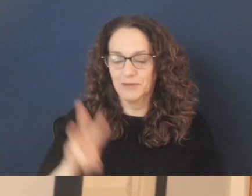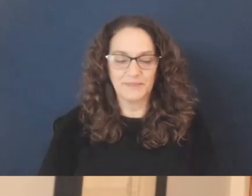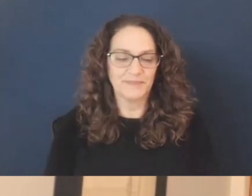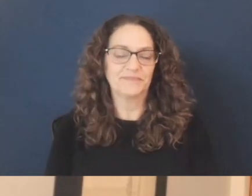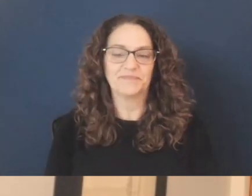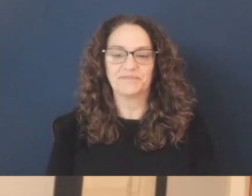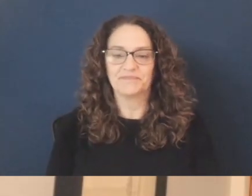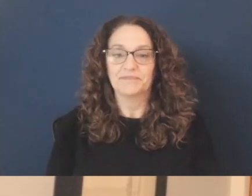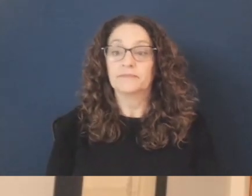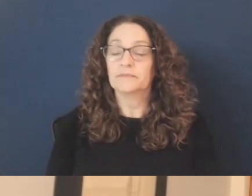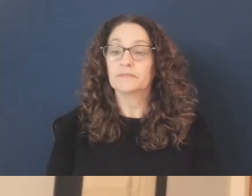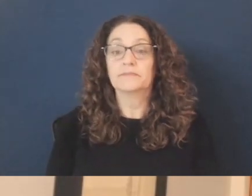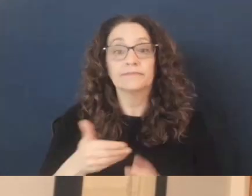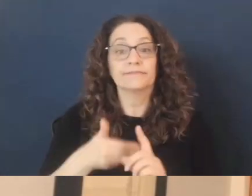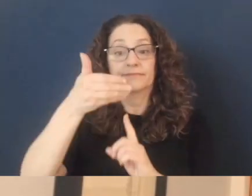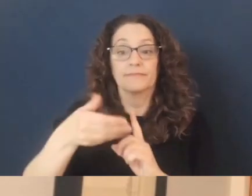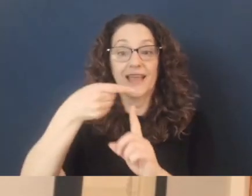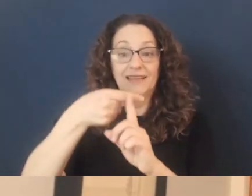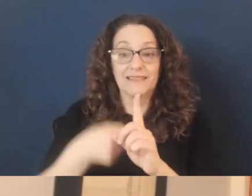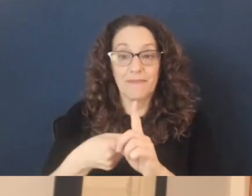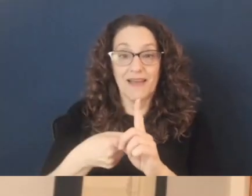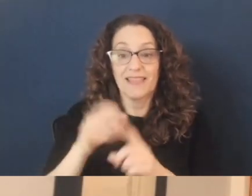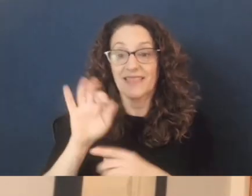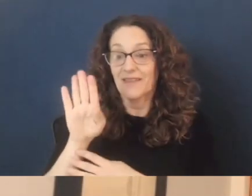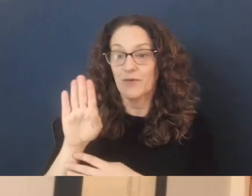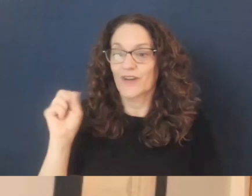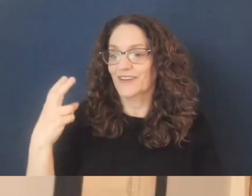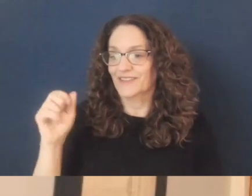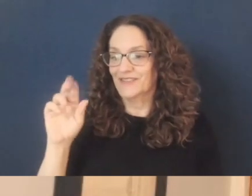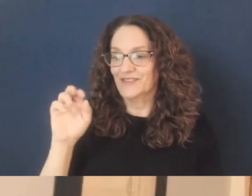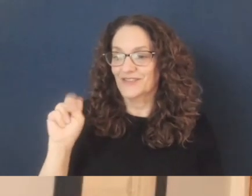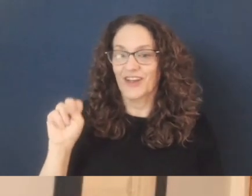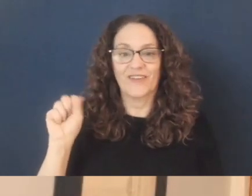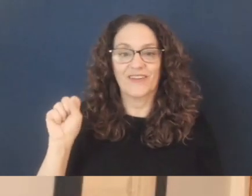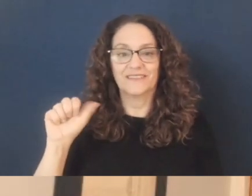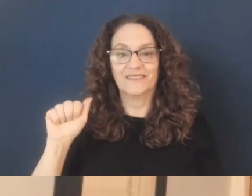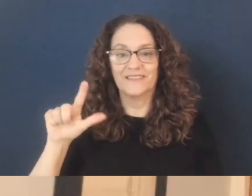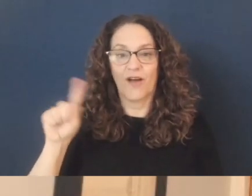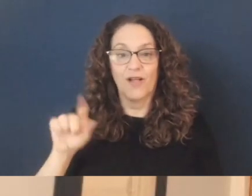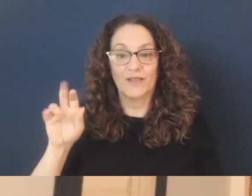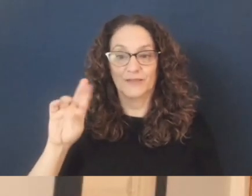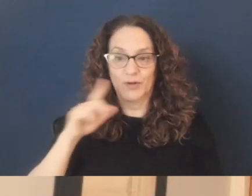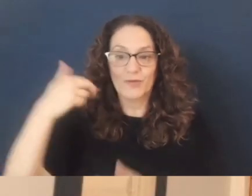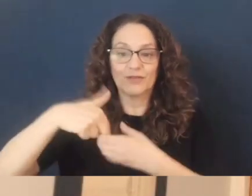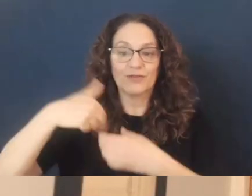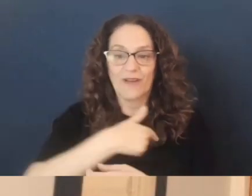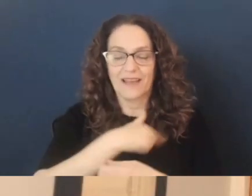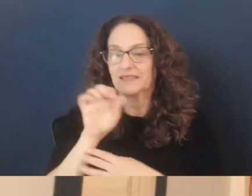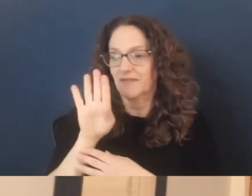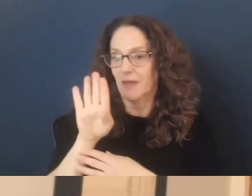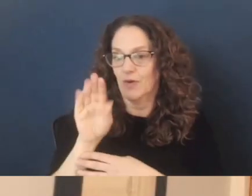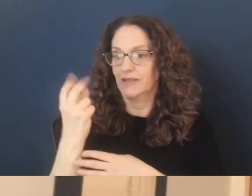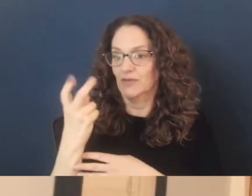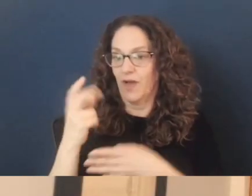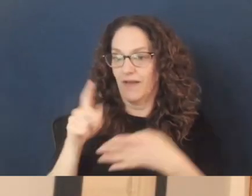So just to let you know, next month in February, Sharon Salzberg will be joining us on February 12th, and that will be